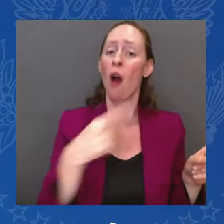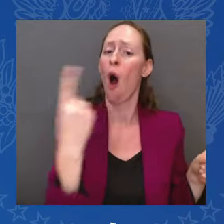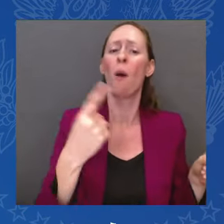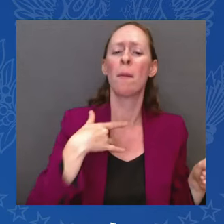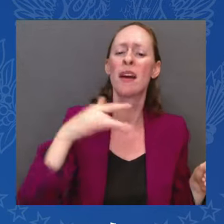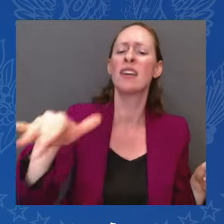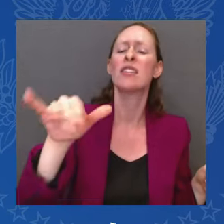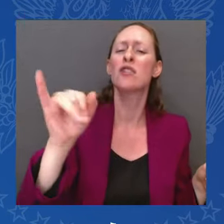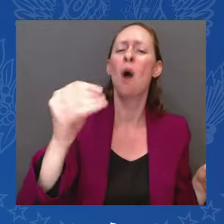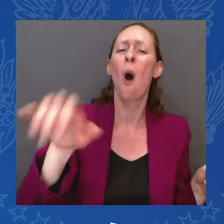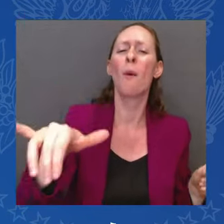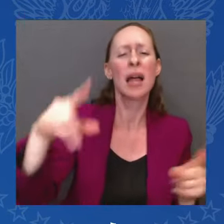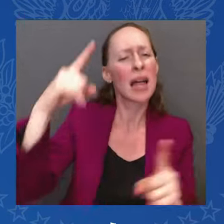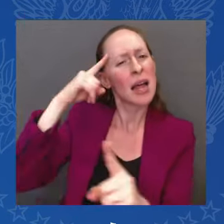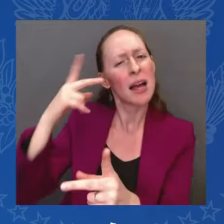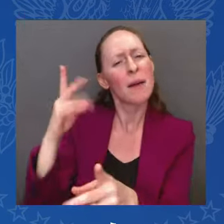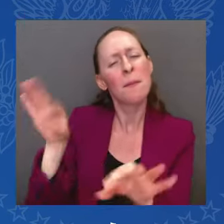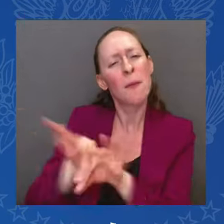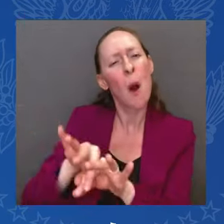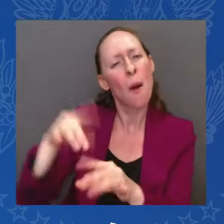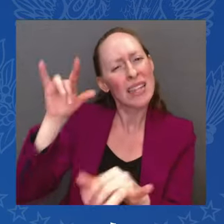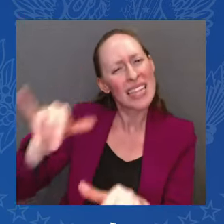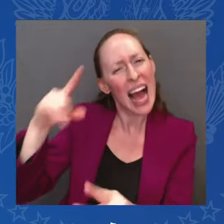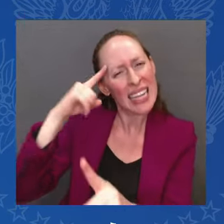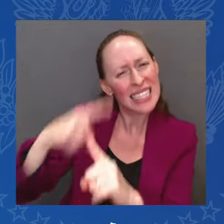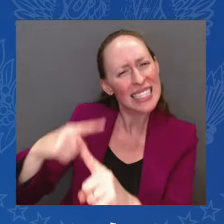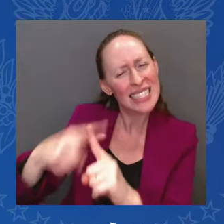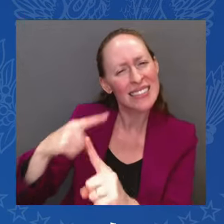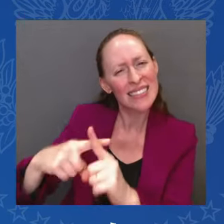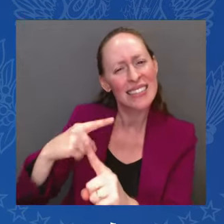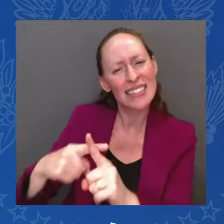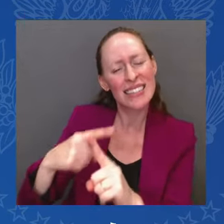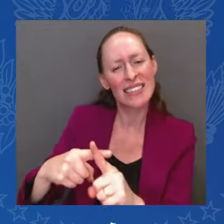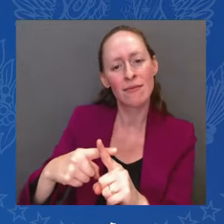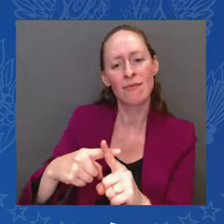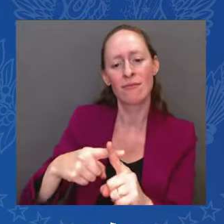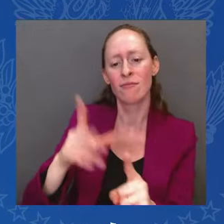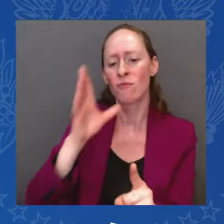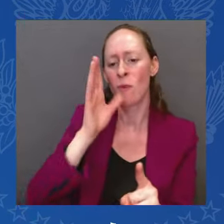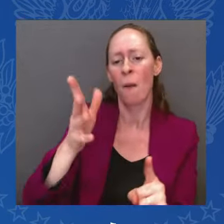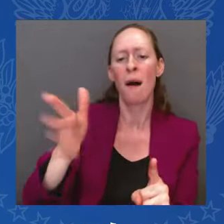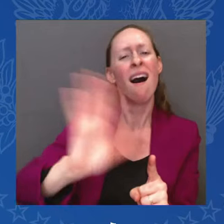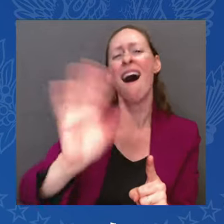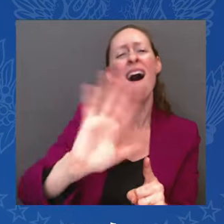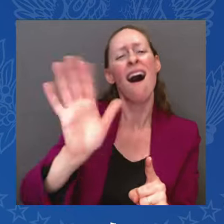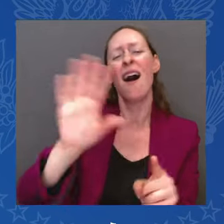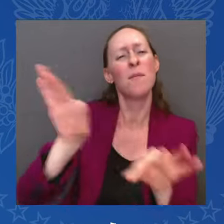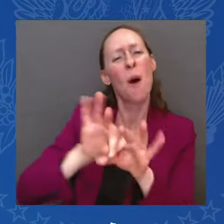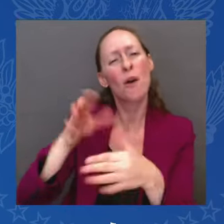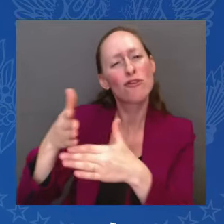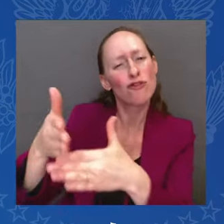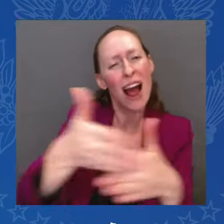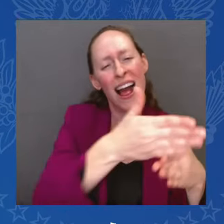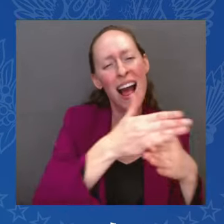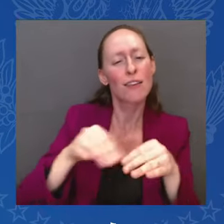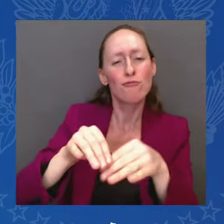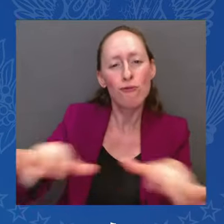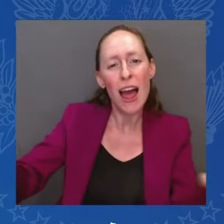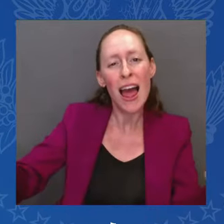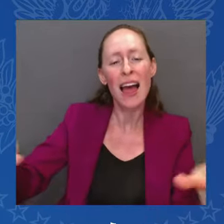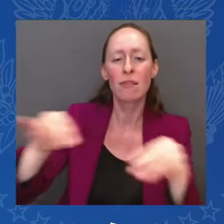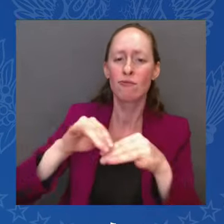my grandmother would yell, "No, Joey, spread it. Spread it." That's what we have to do, spread the faith. And